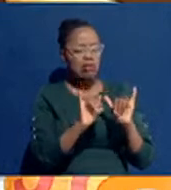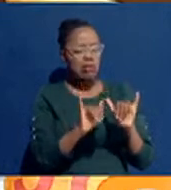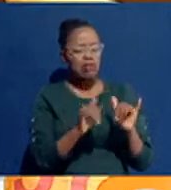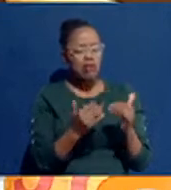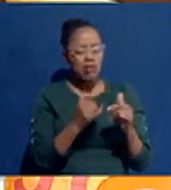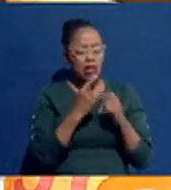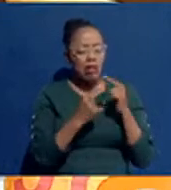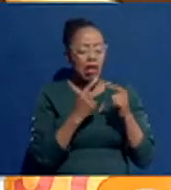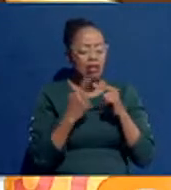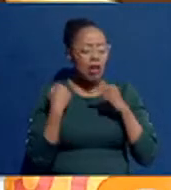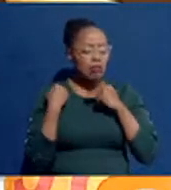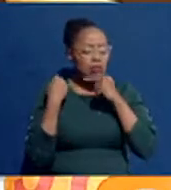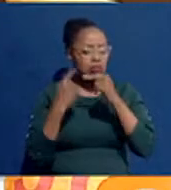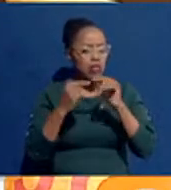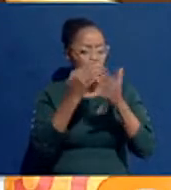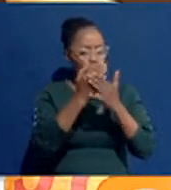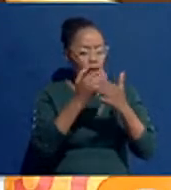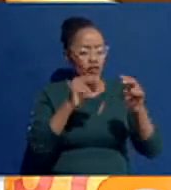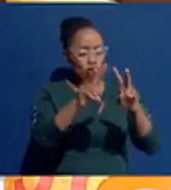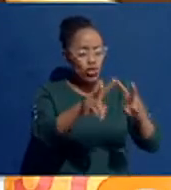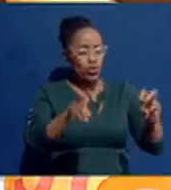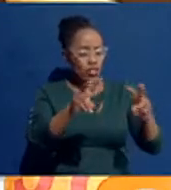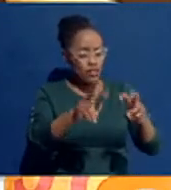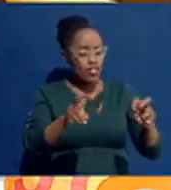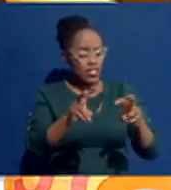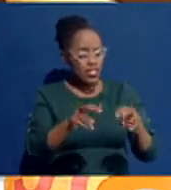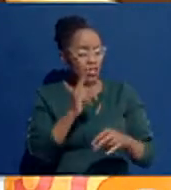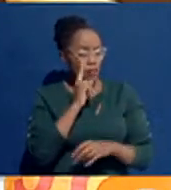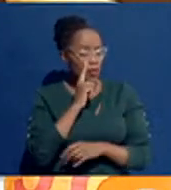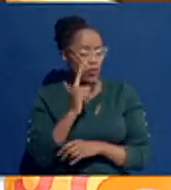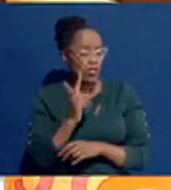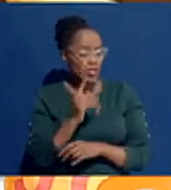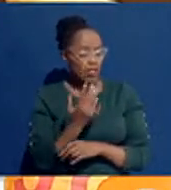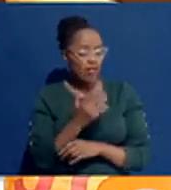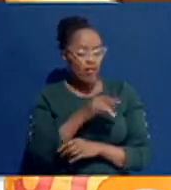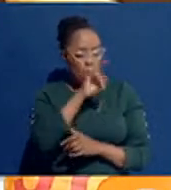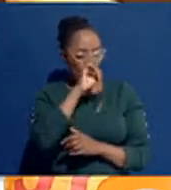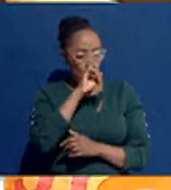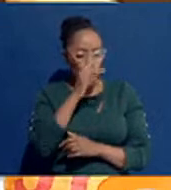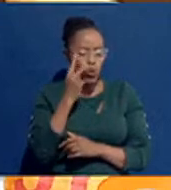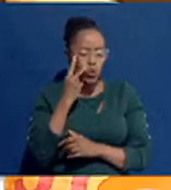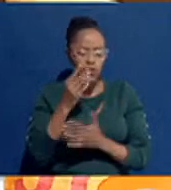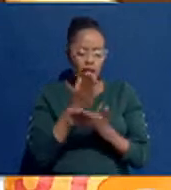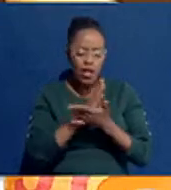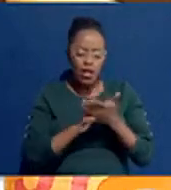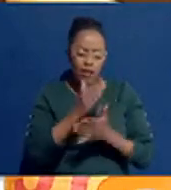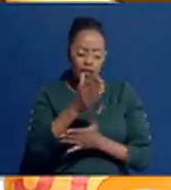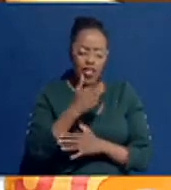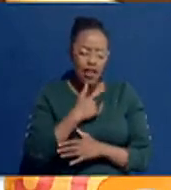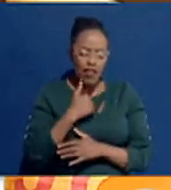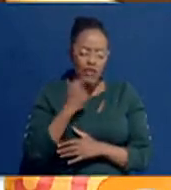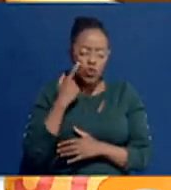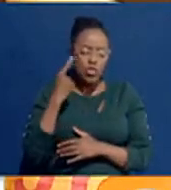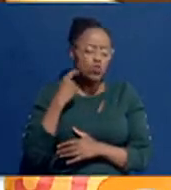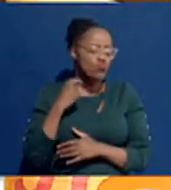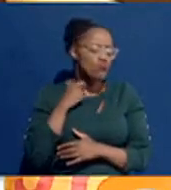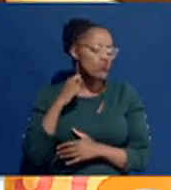all those years. The logic is very simple. Hii mtu ameiba kuku, si unaona kisu ndio hii hapa. Manyoya hii, damu